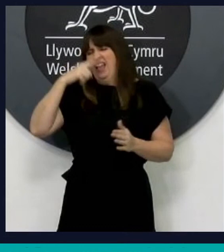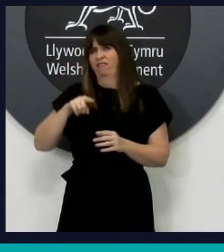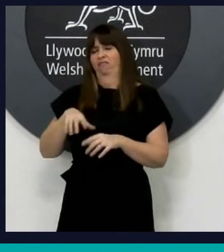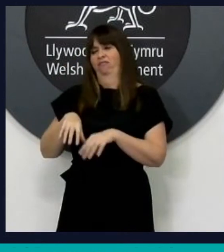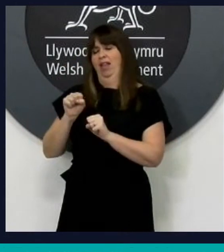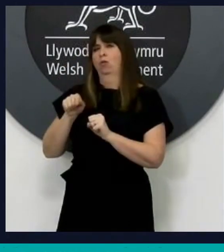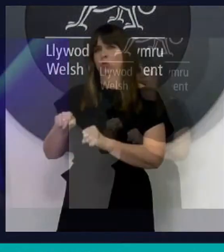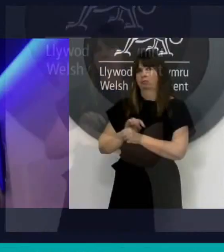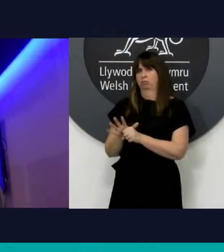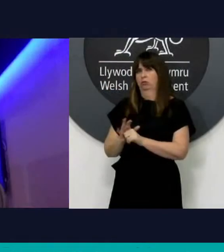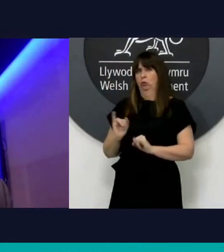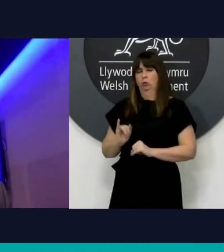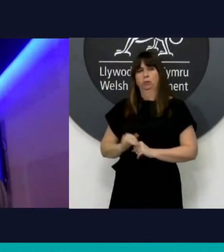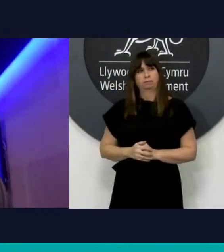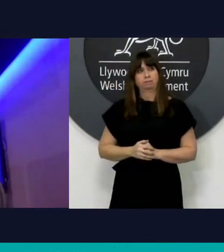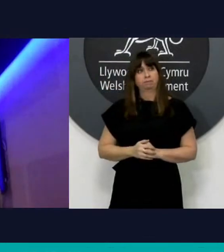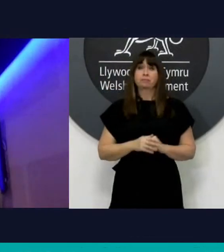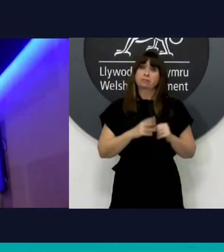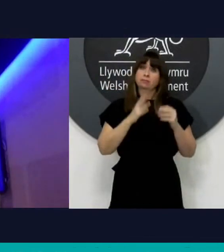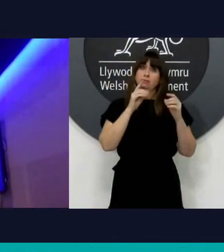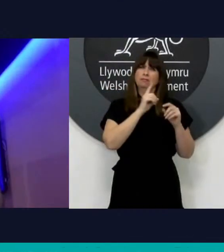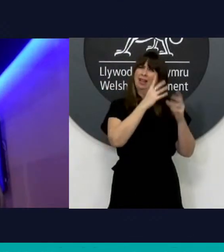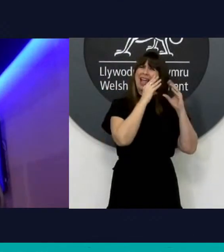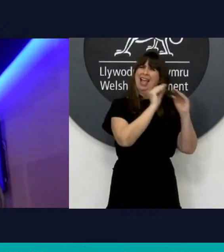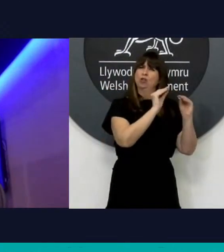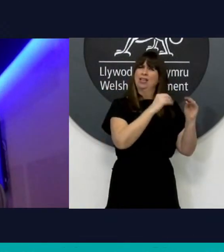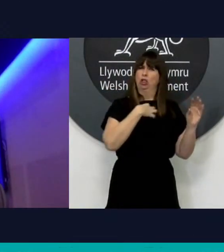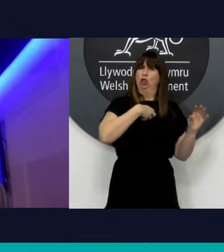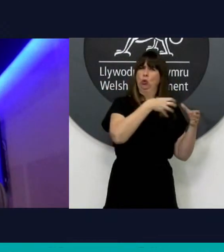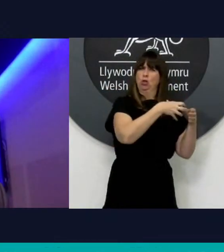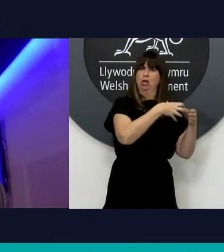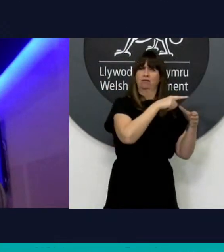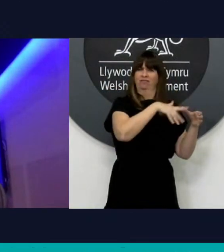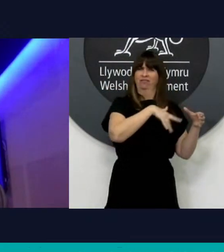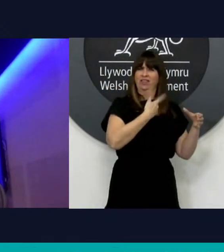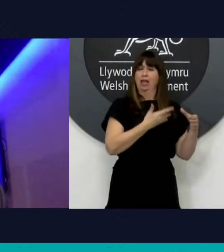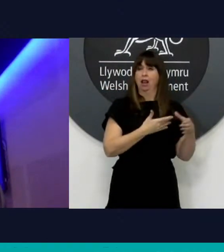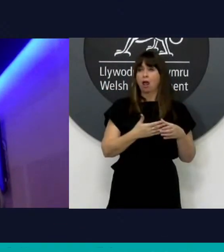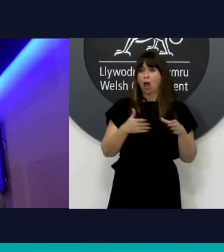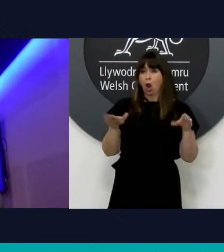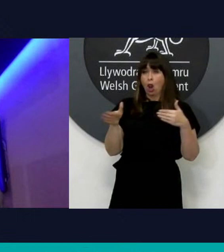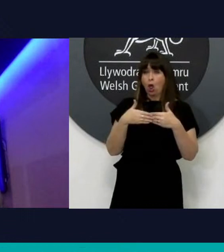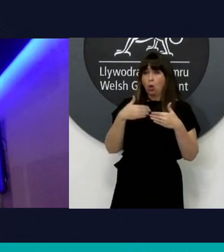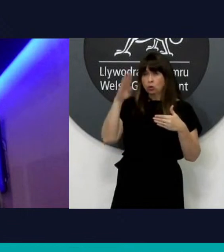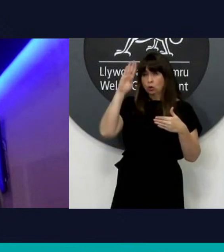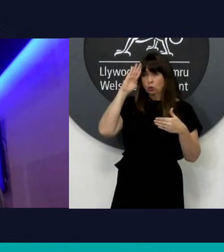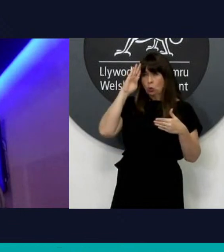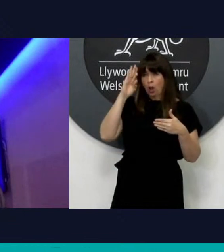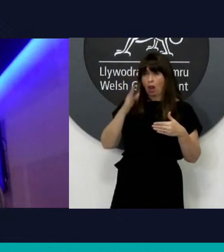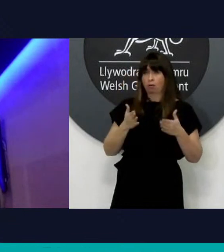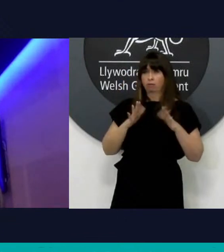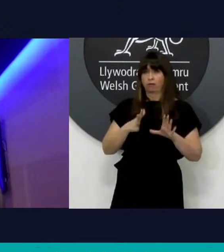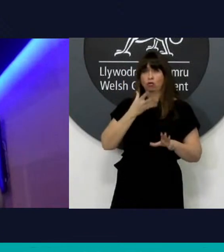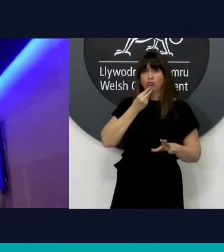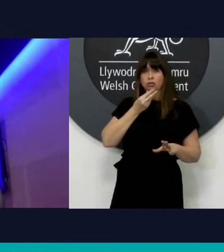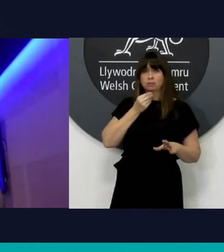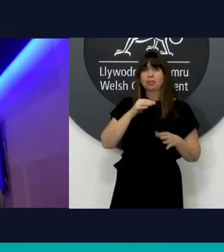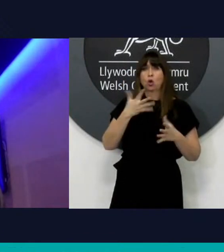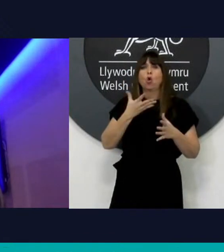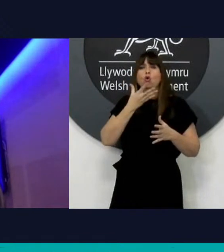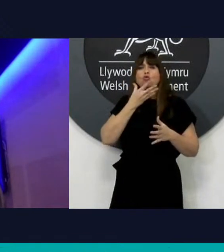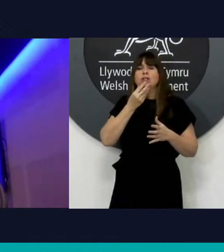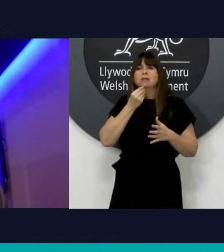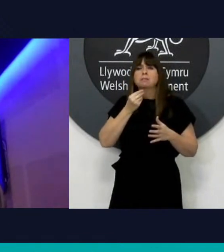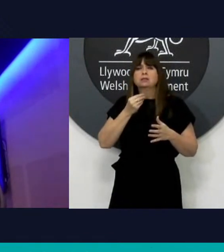Thank you. And one education union has told us that closing schools early before Christmas or even extending a Christmas break in